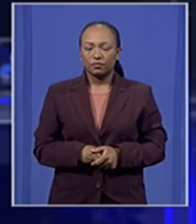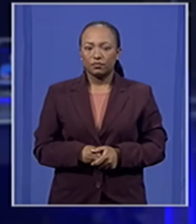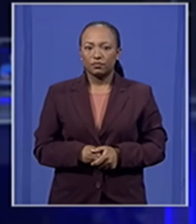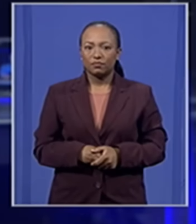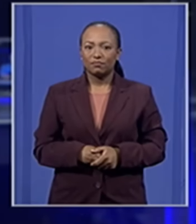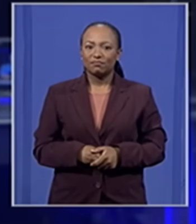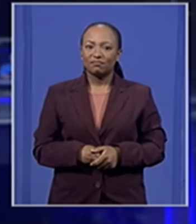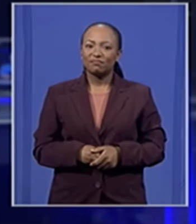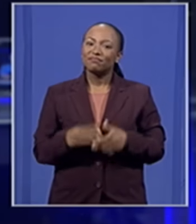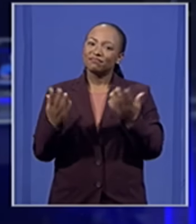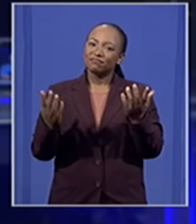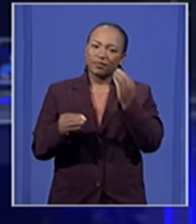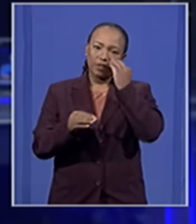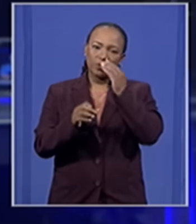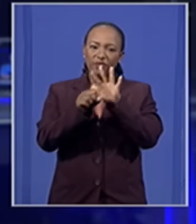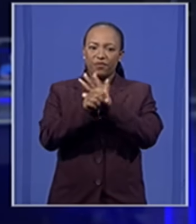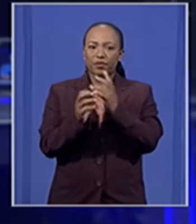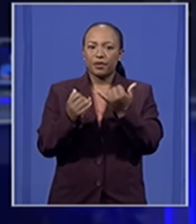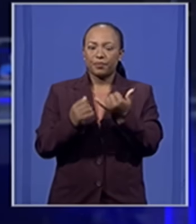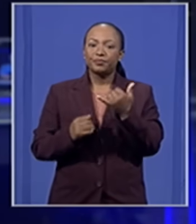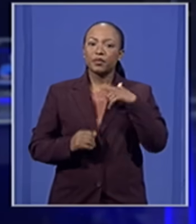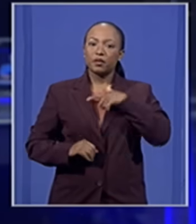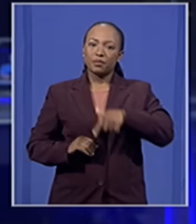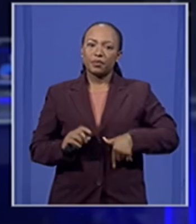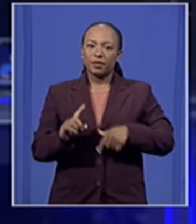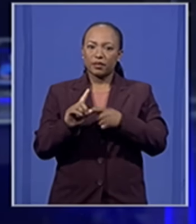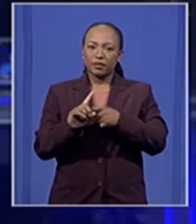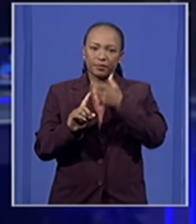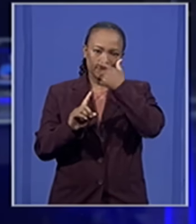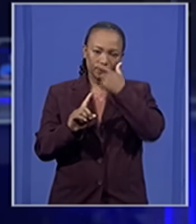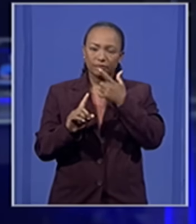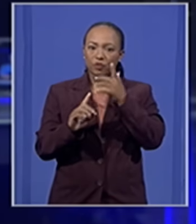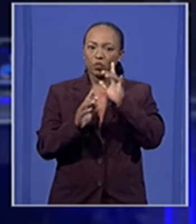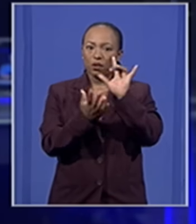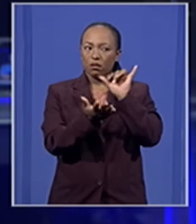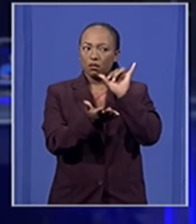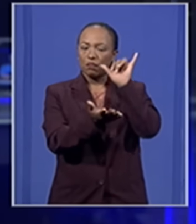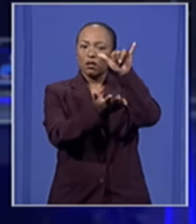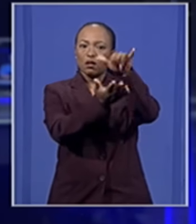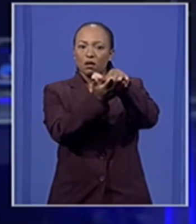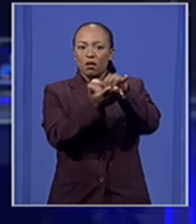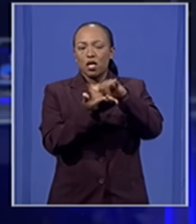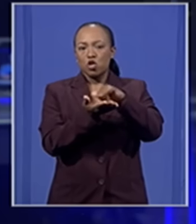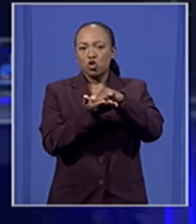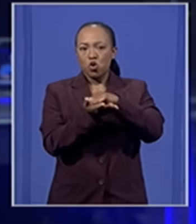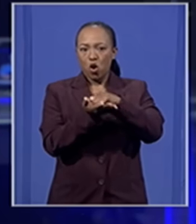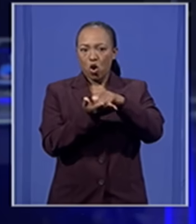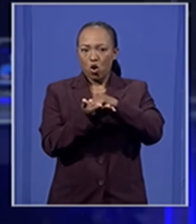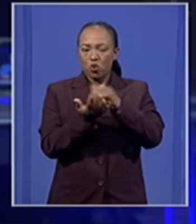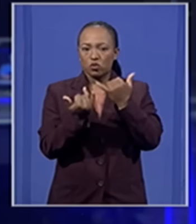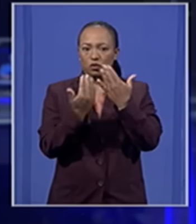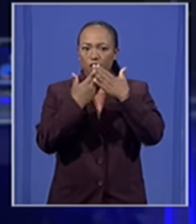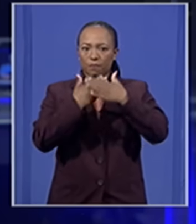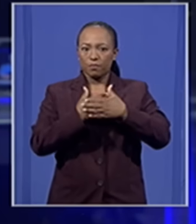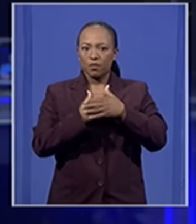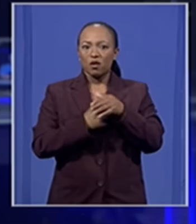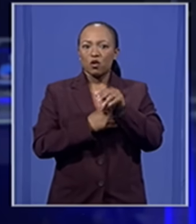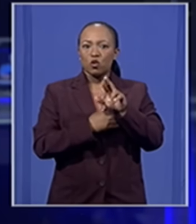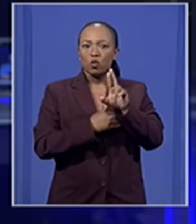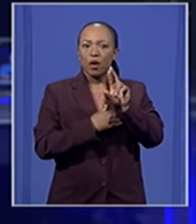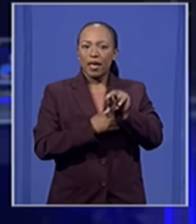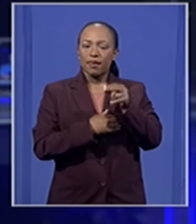Moitsa ka jeno go thegola ka tsere mo presidente Cyril Ramaphosa o lebeletse o fihla New York bosiung ba ka jeno go ba le kabelo sebukang sa United Nations